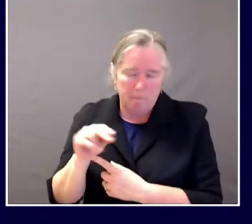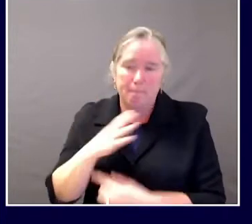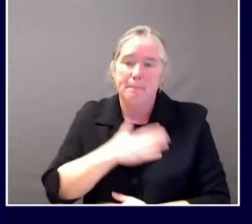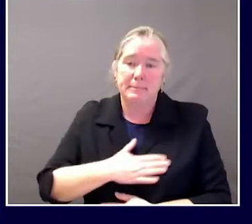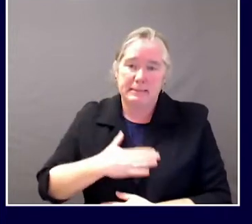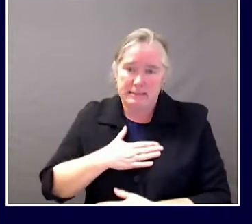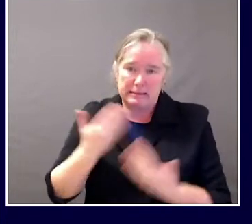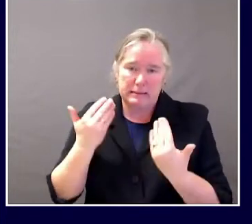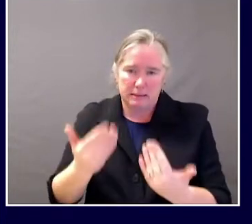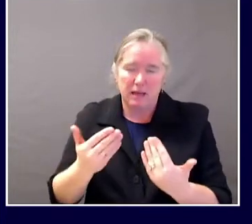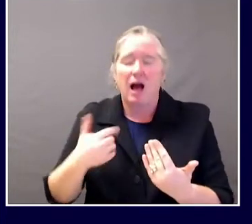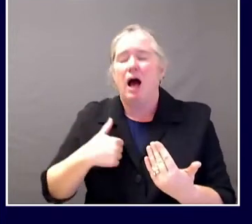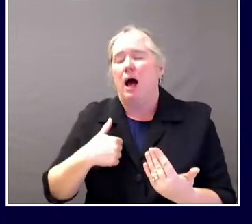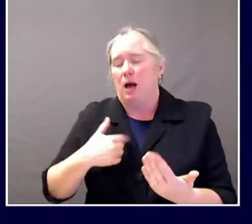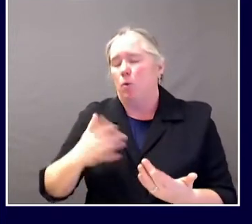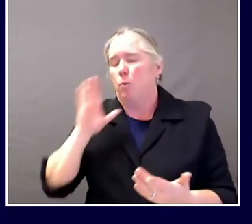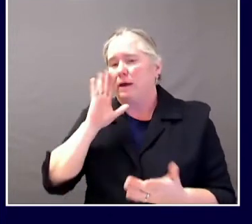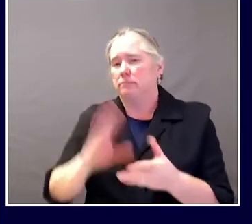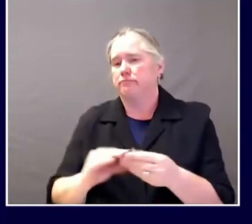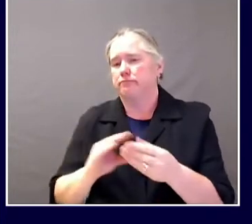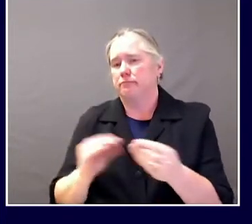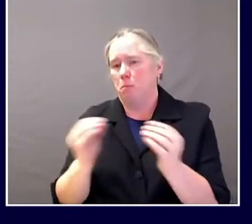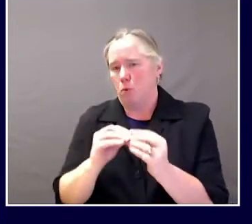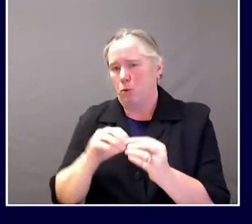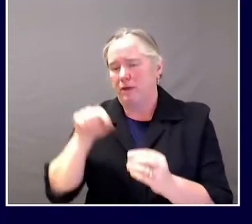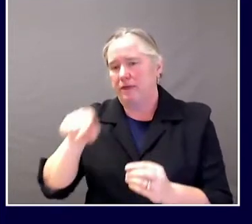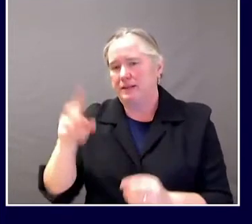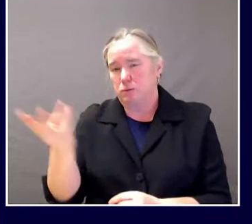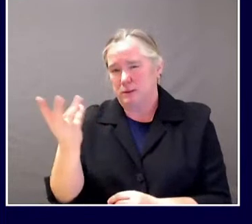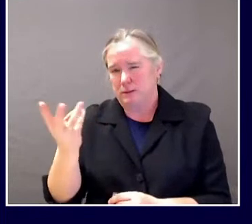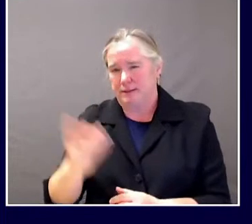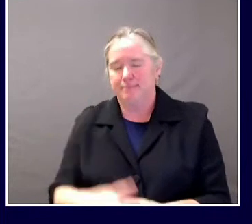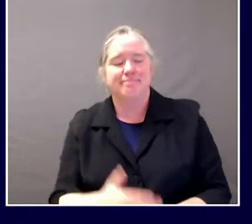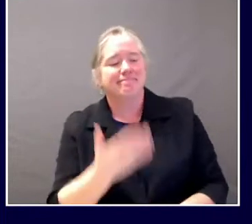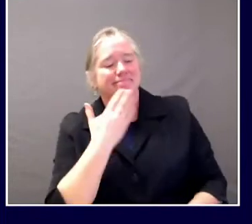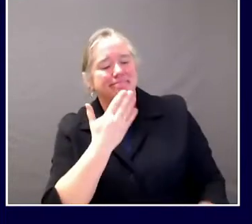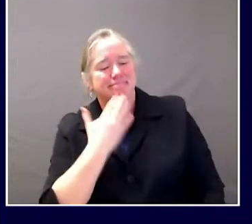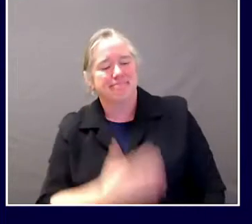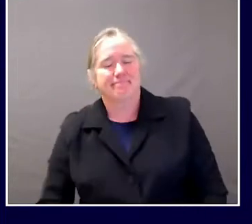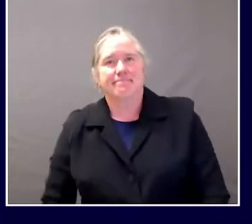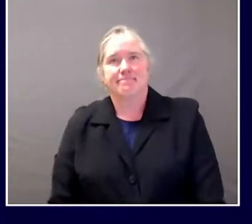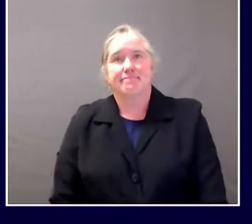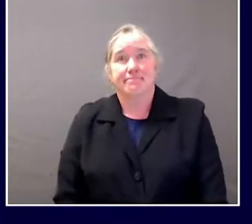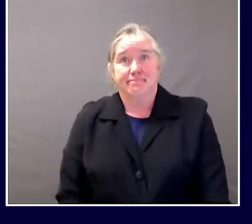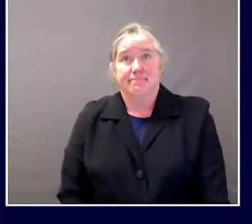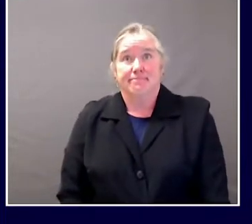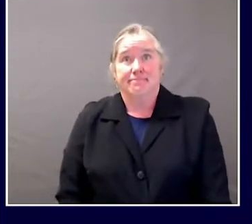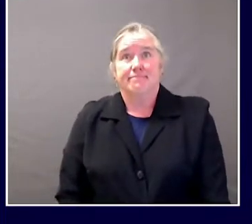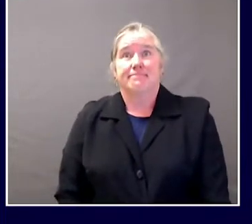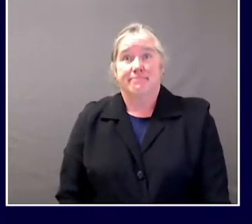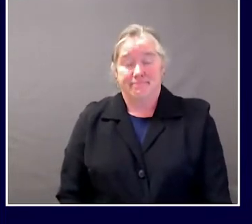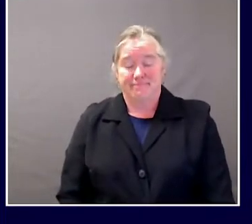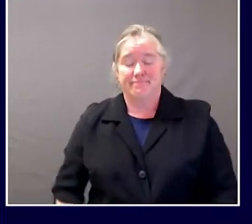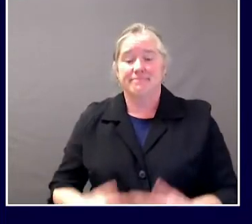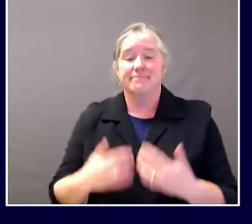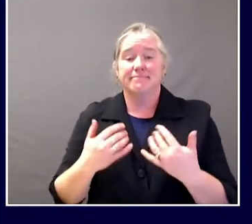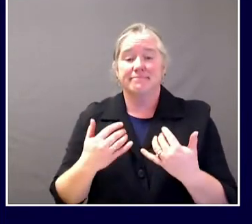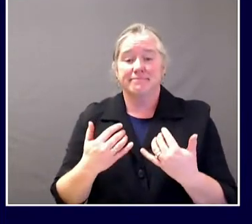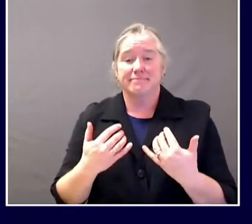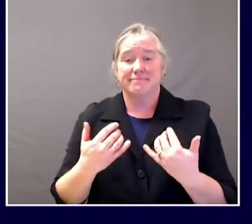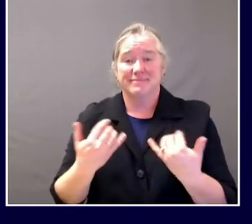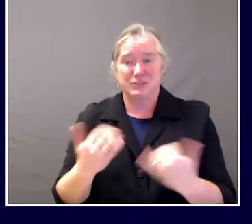I'll probably have much more to say about that on Wednesday. Great, thank you. And to round us out for the